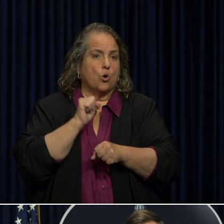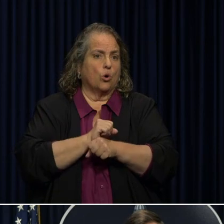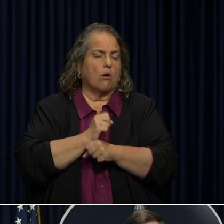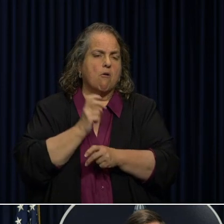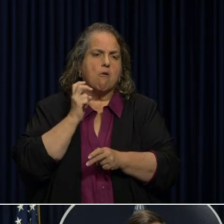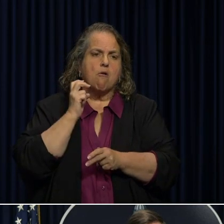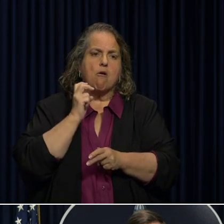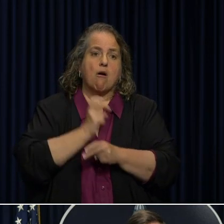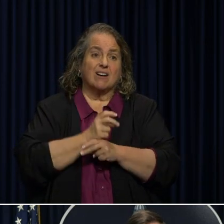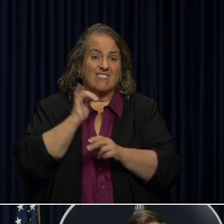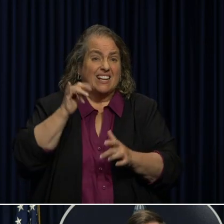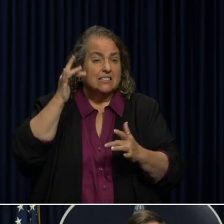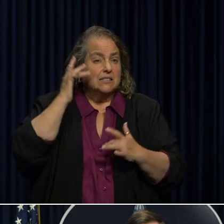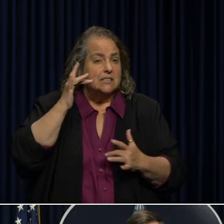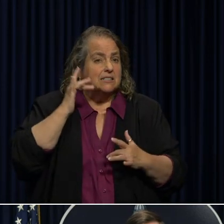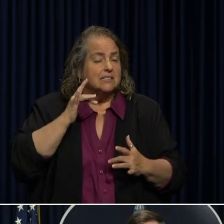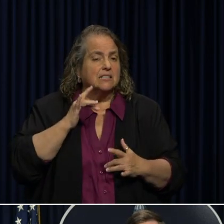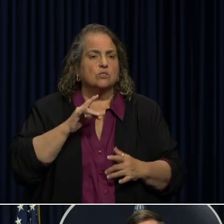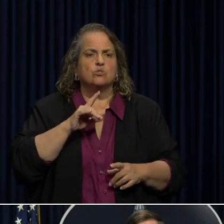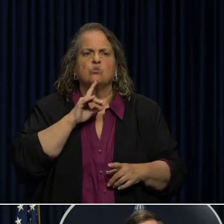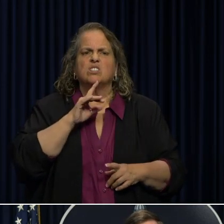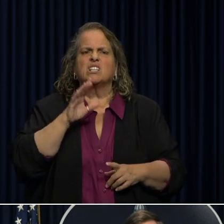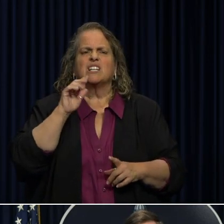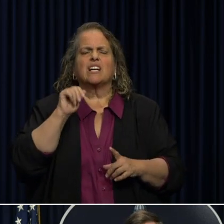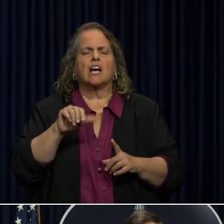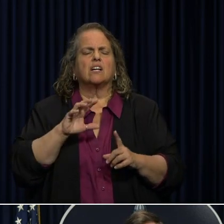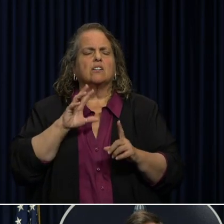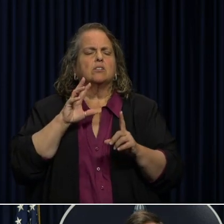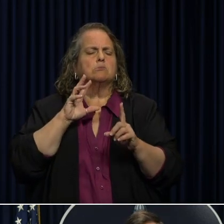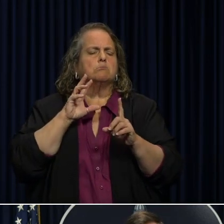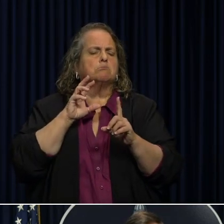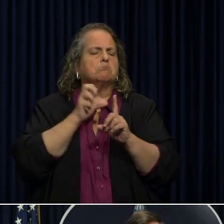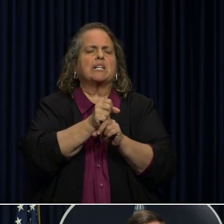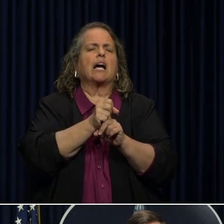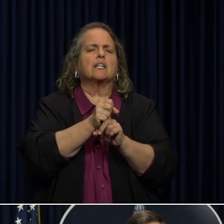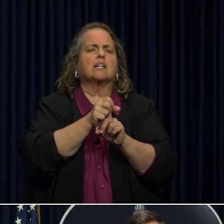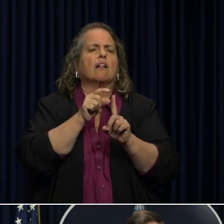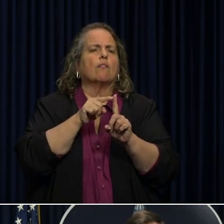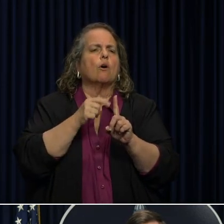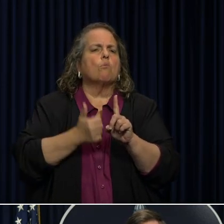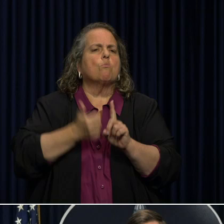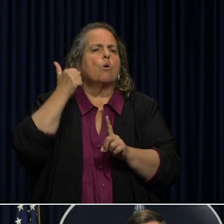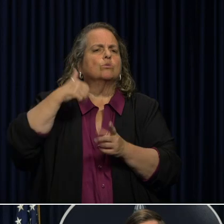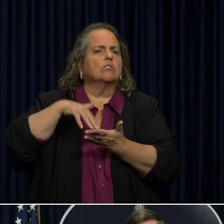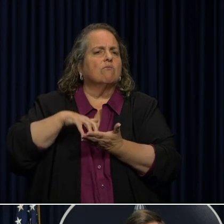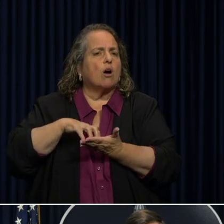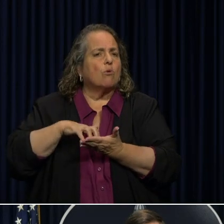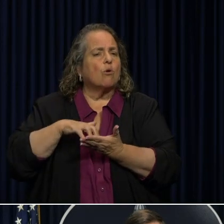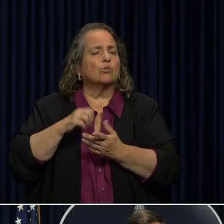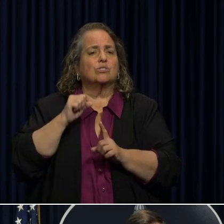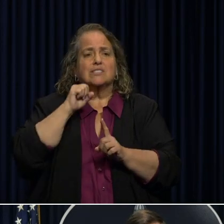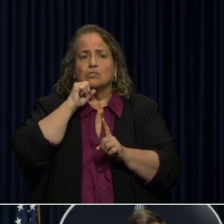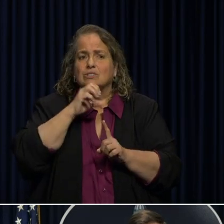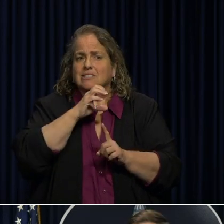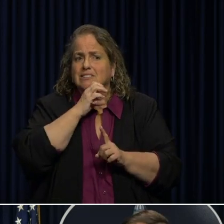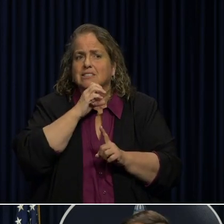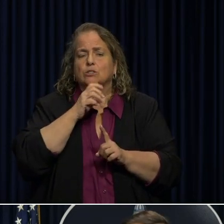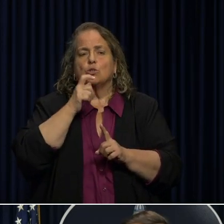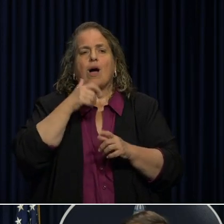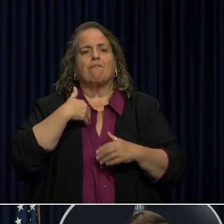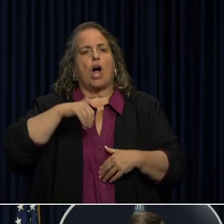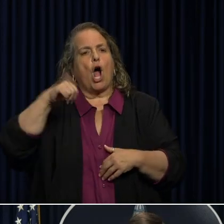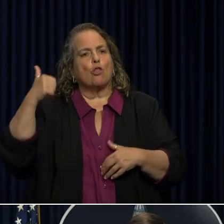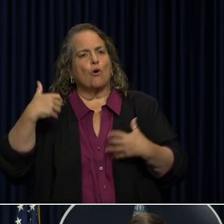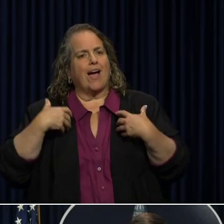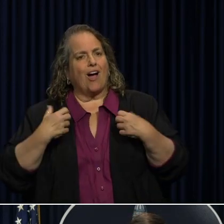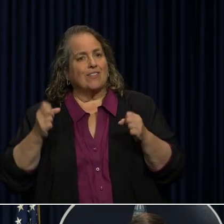attacks our most vulnerable, and it is so contagious. So everything we do and we think about, we've got to look at the